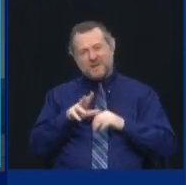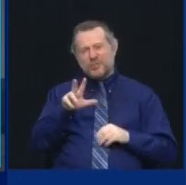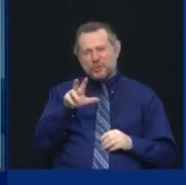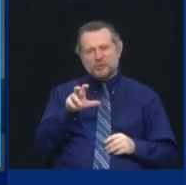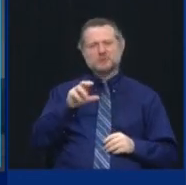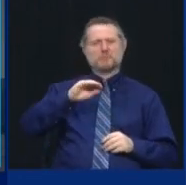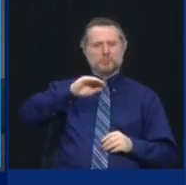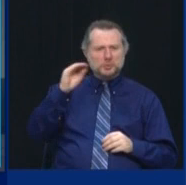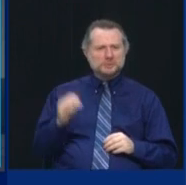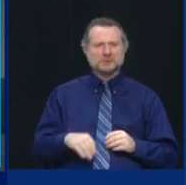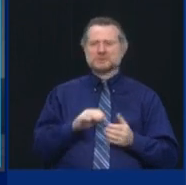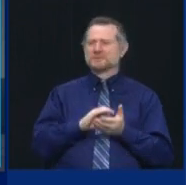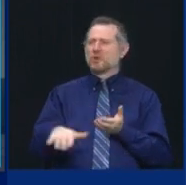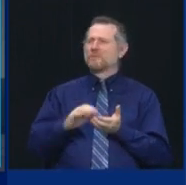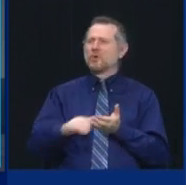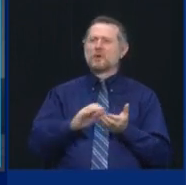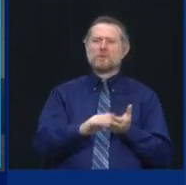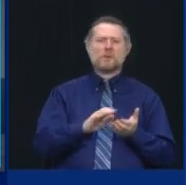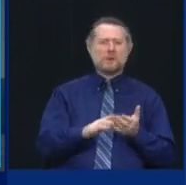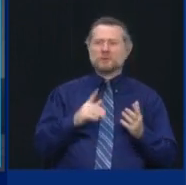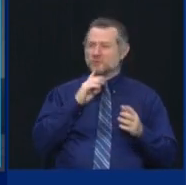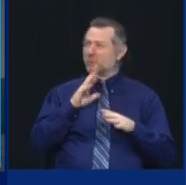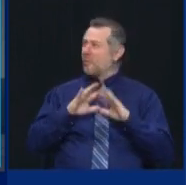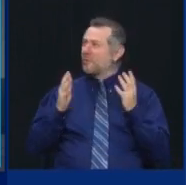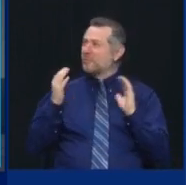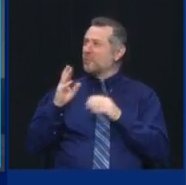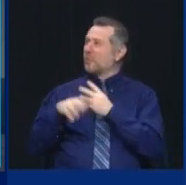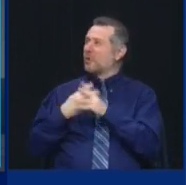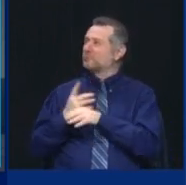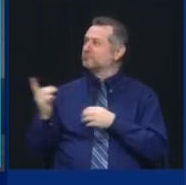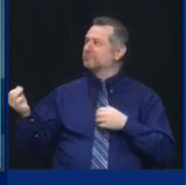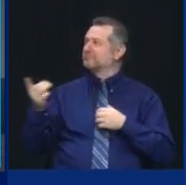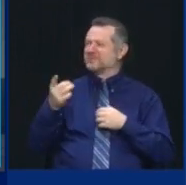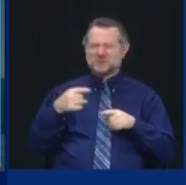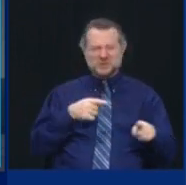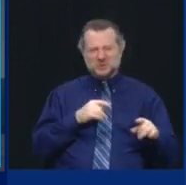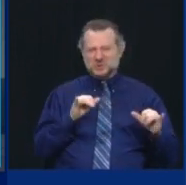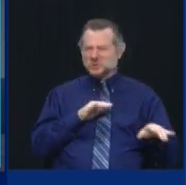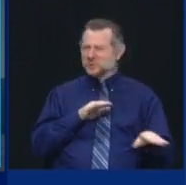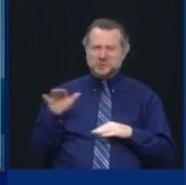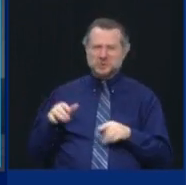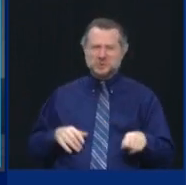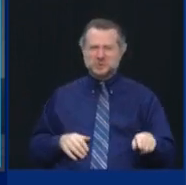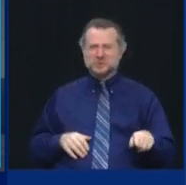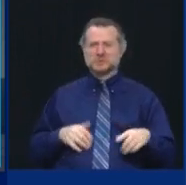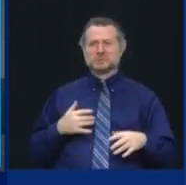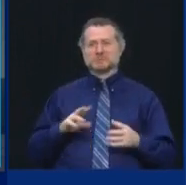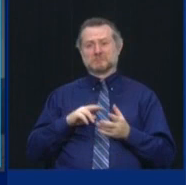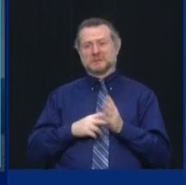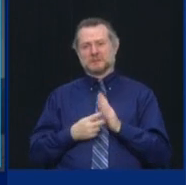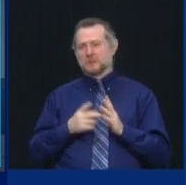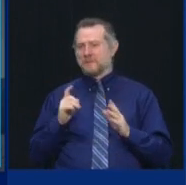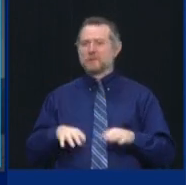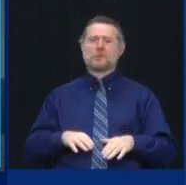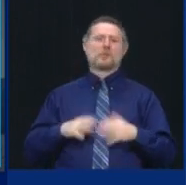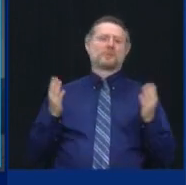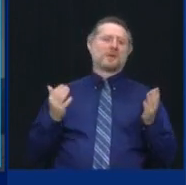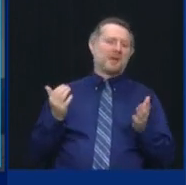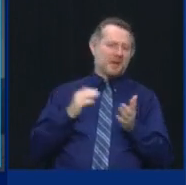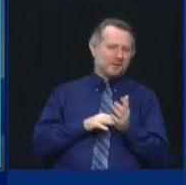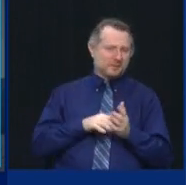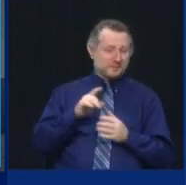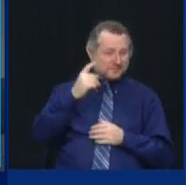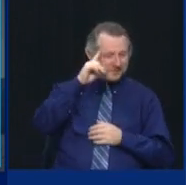the globe from this situation. So, We have to reopen. We have to reopen smart. We have